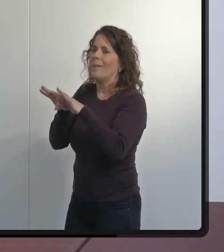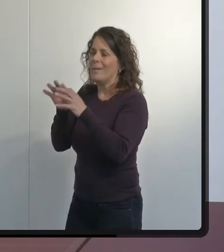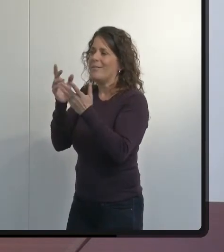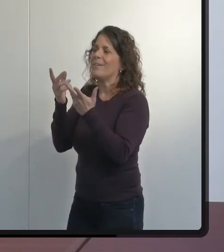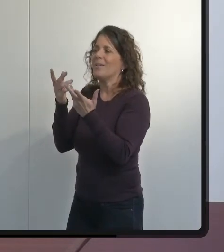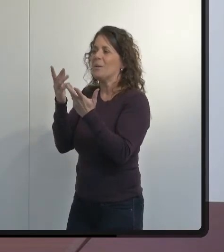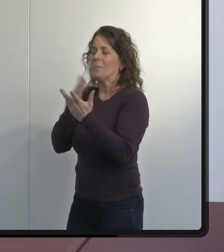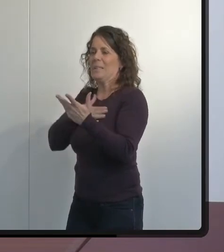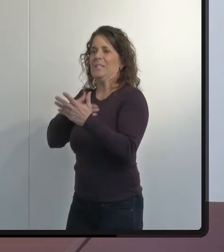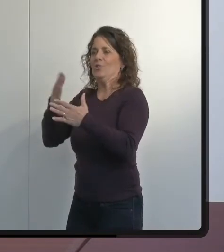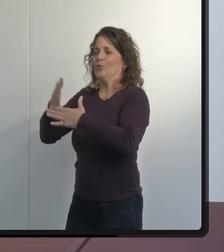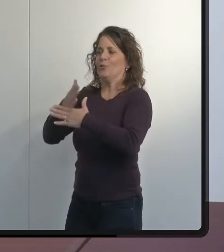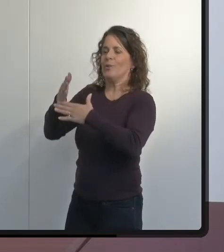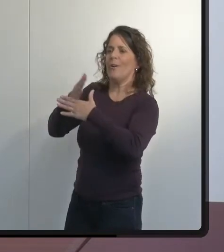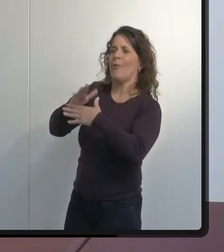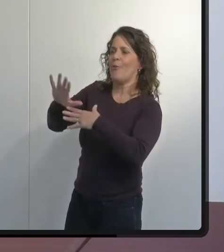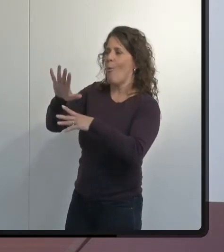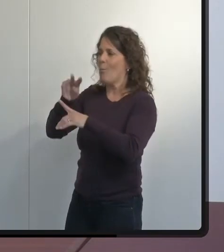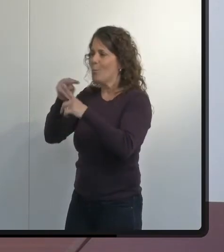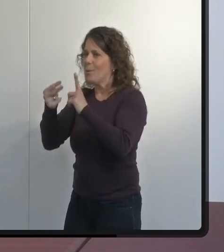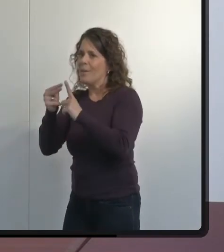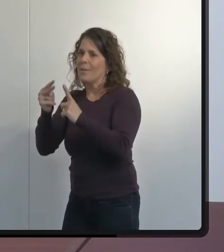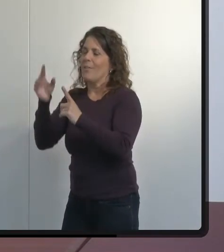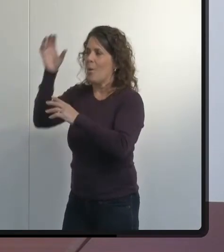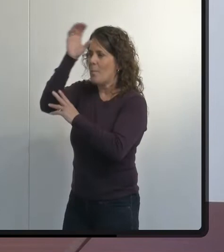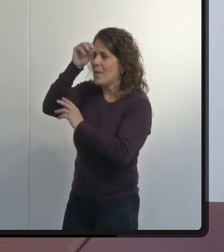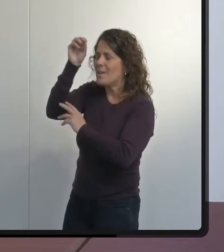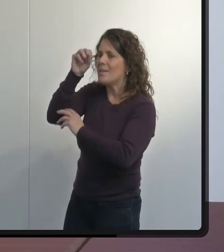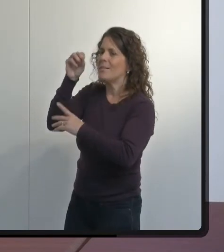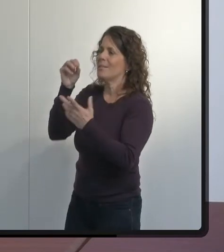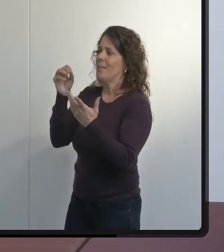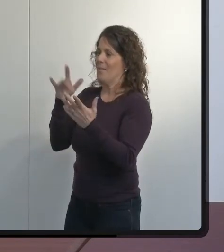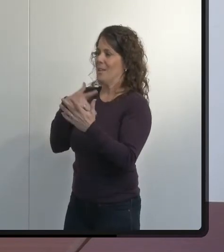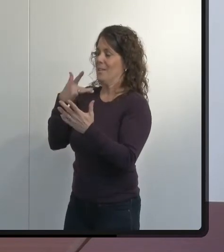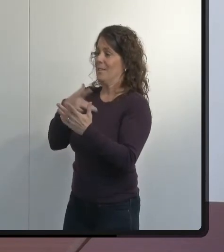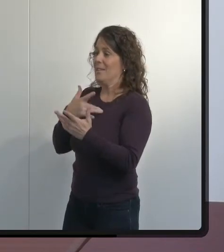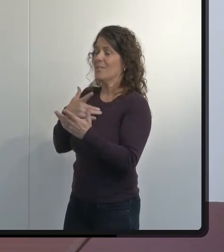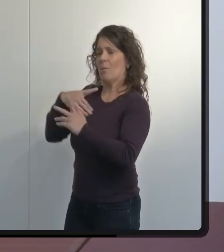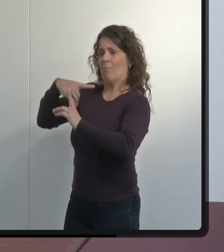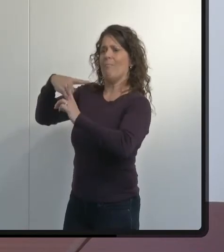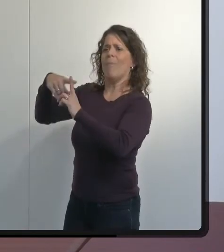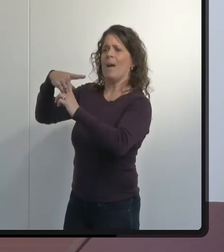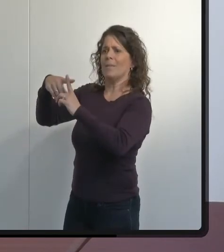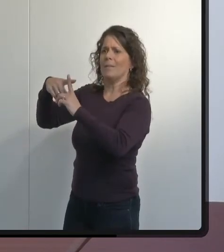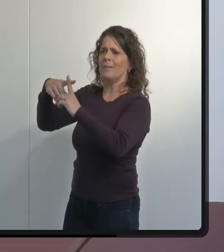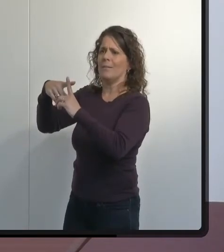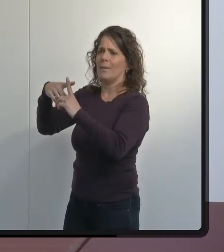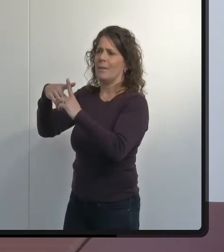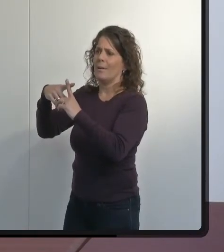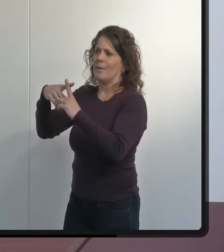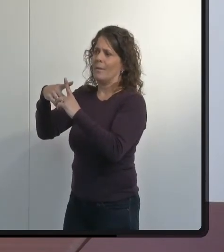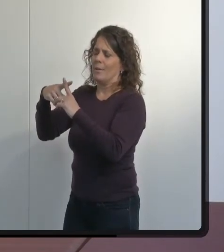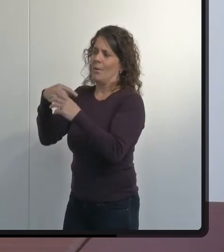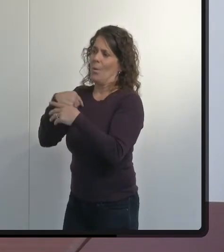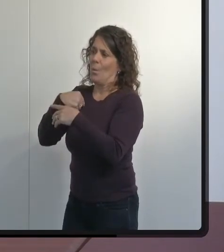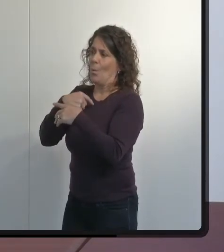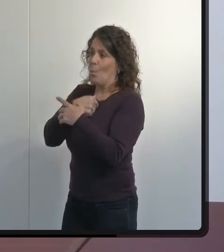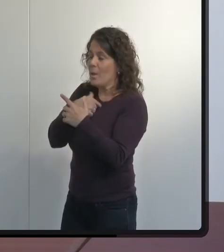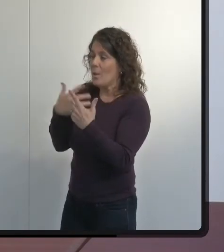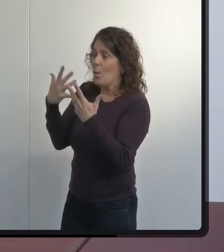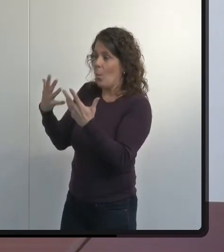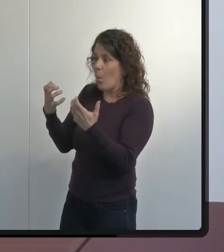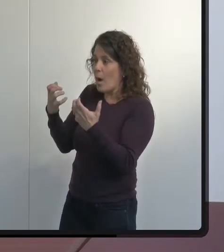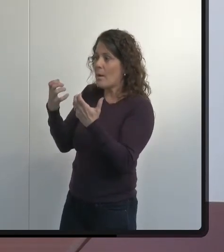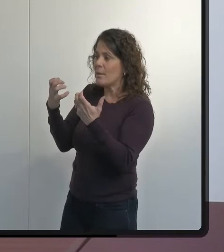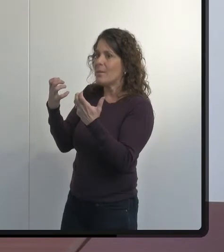The Board of Supervisors has an update every Tuesday. More than happy to hear public comment about those kind of issues. We want